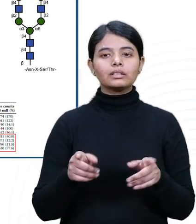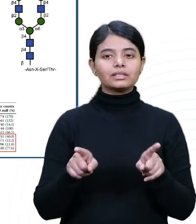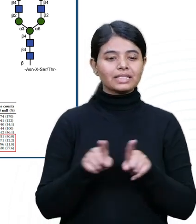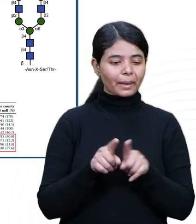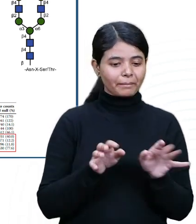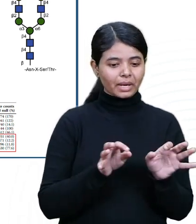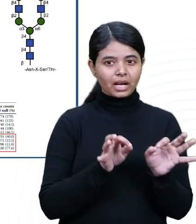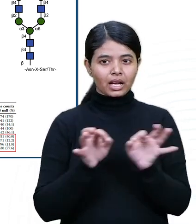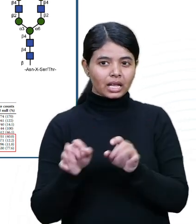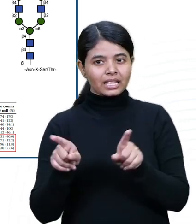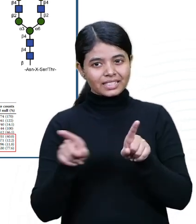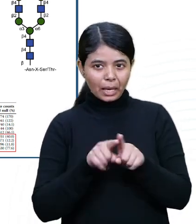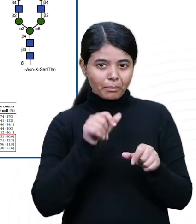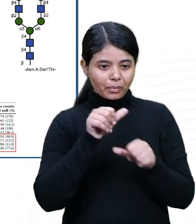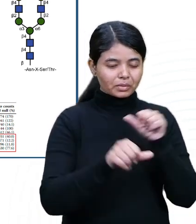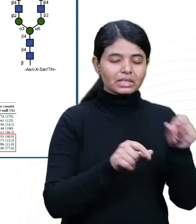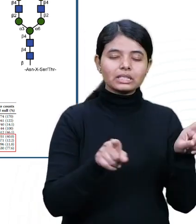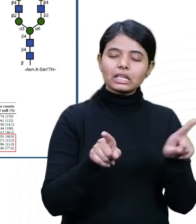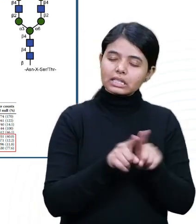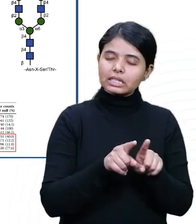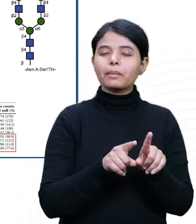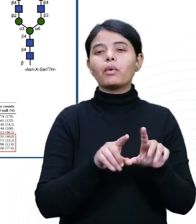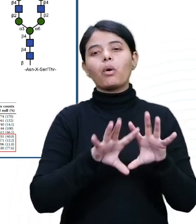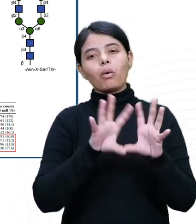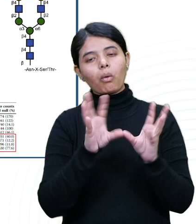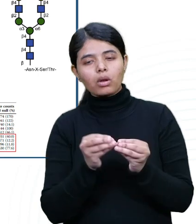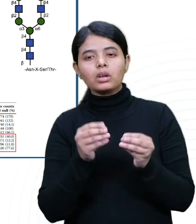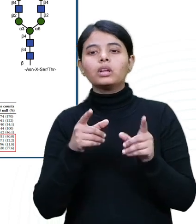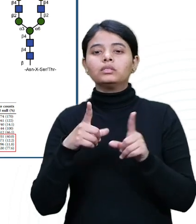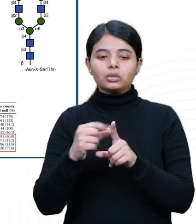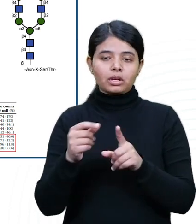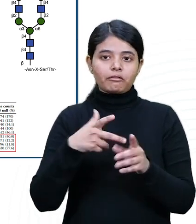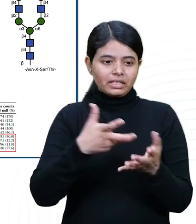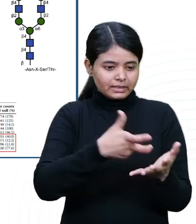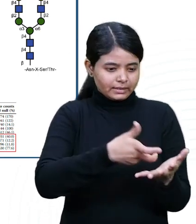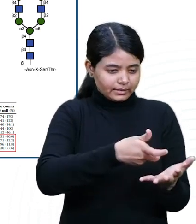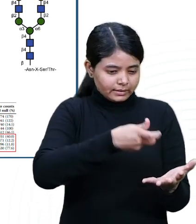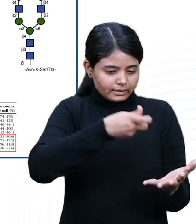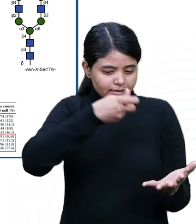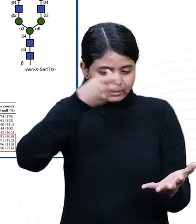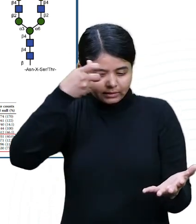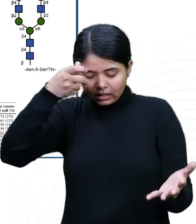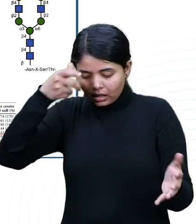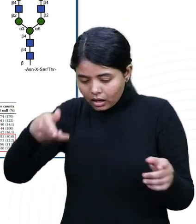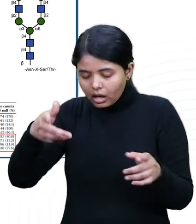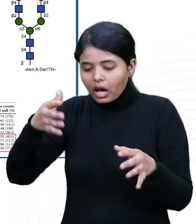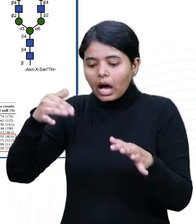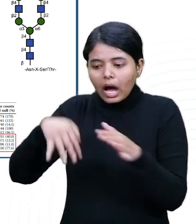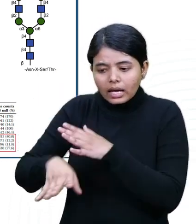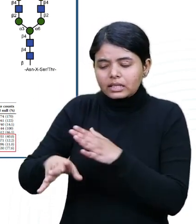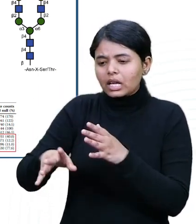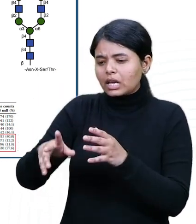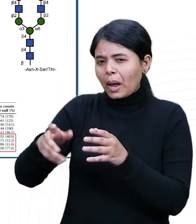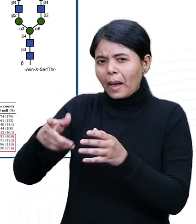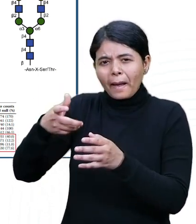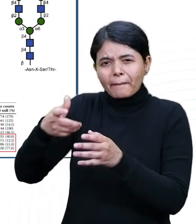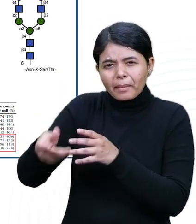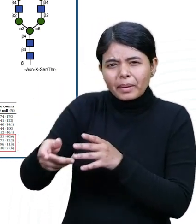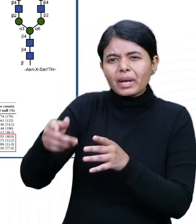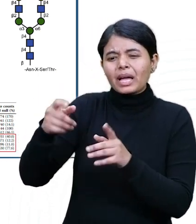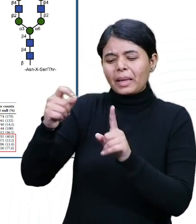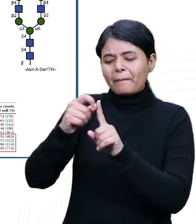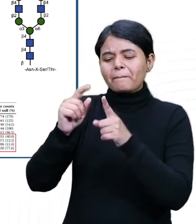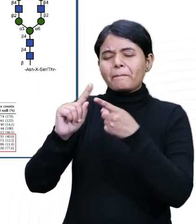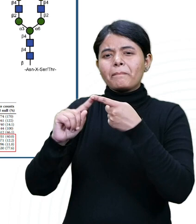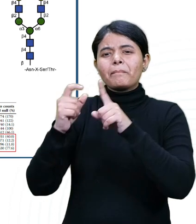is TBGT10 knockout sample. Now, first thing, what do we expect in these samples when we do the PMS analysis? So